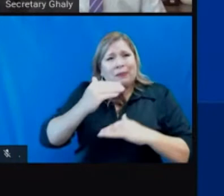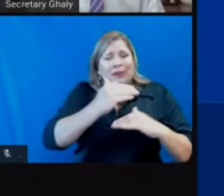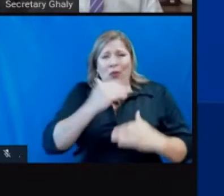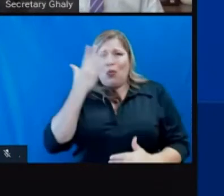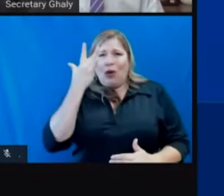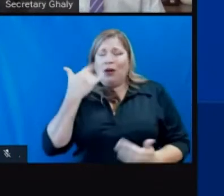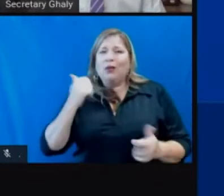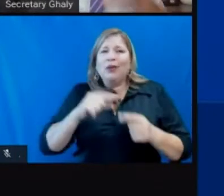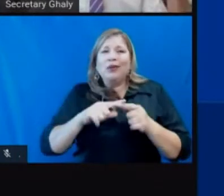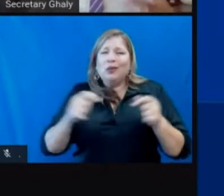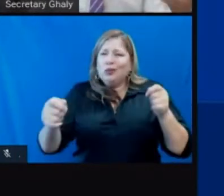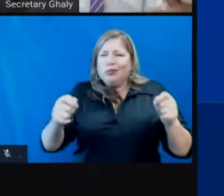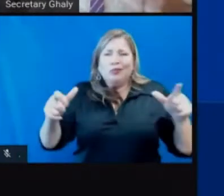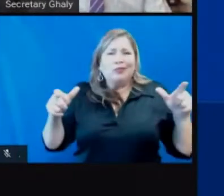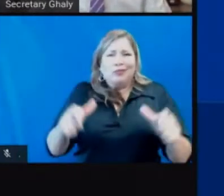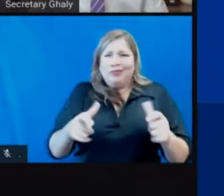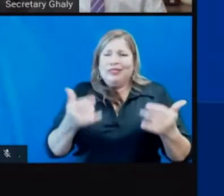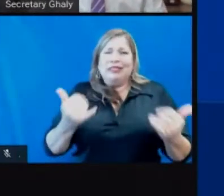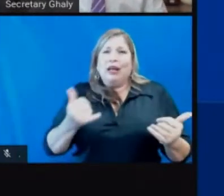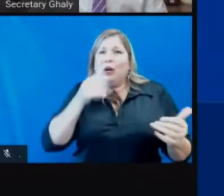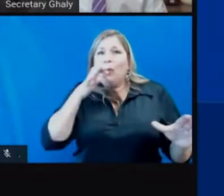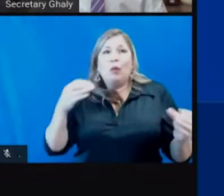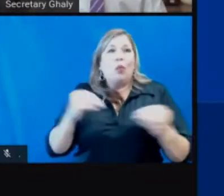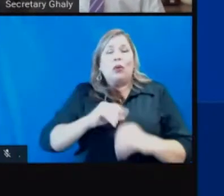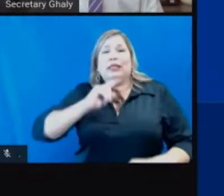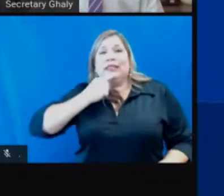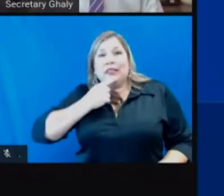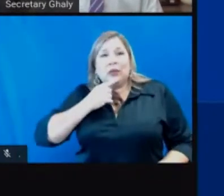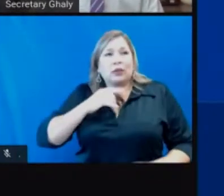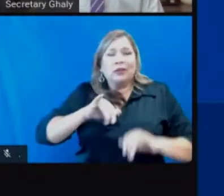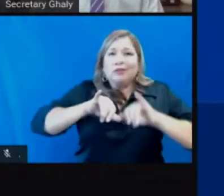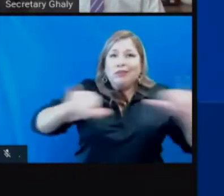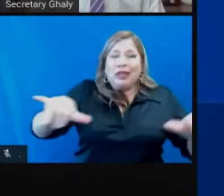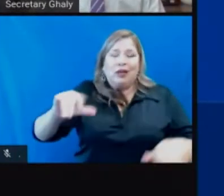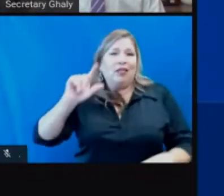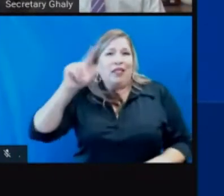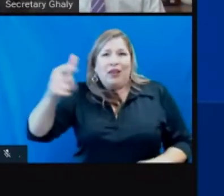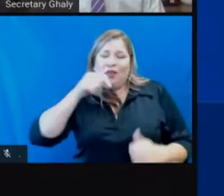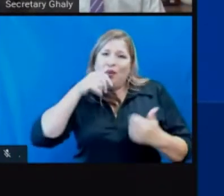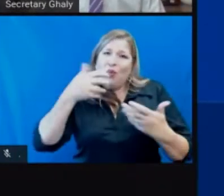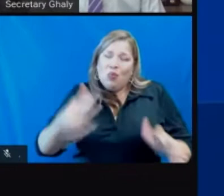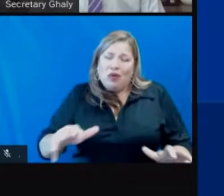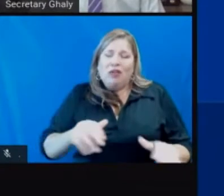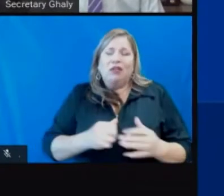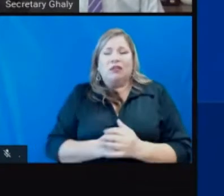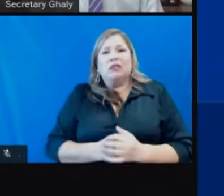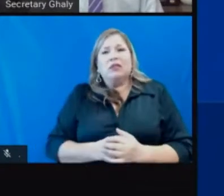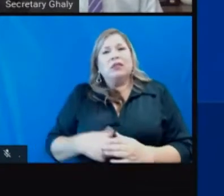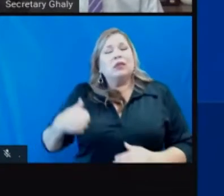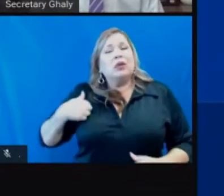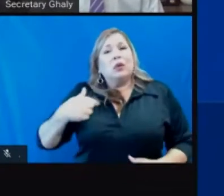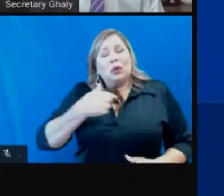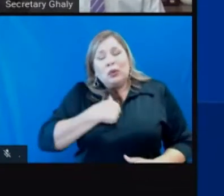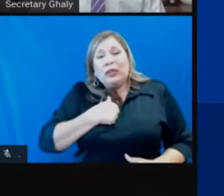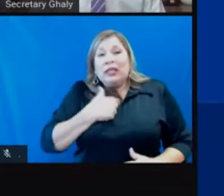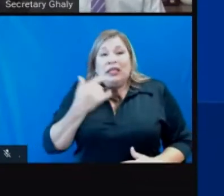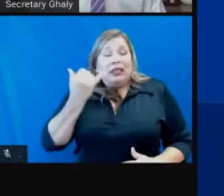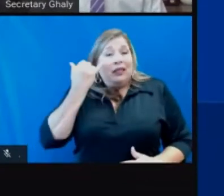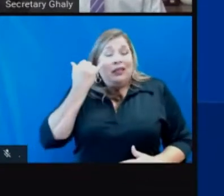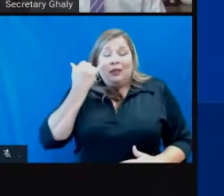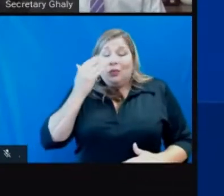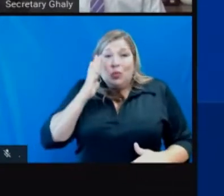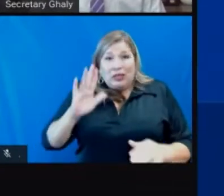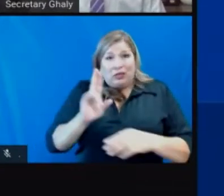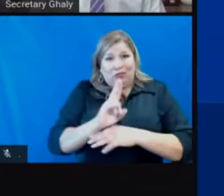top shelf of the toolbox. We continue to use those tools, but on that bottom shelf, if necessary, we will explore further